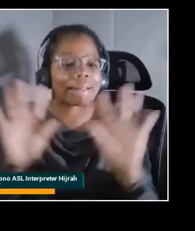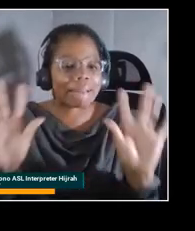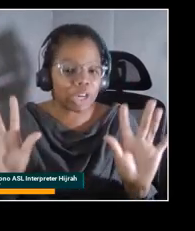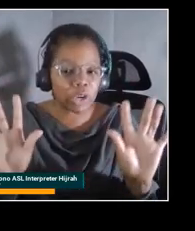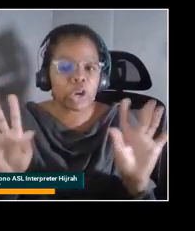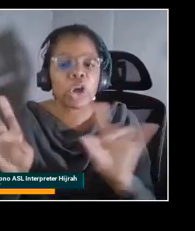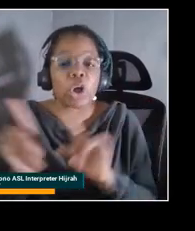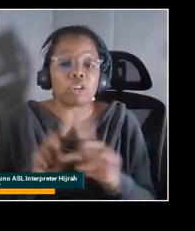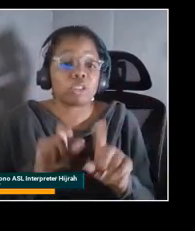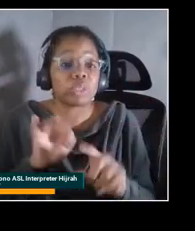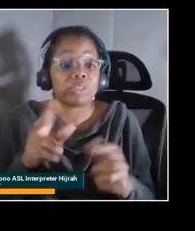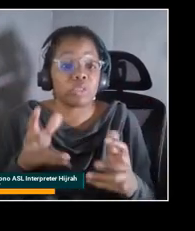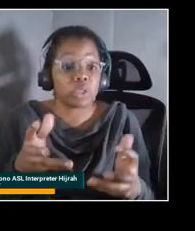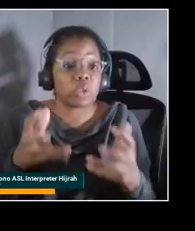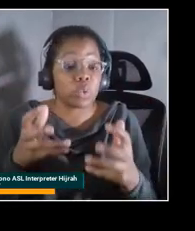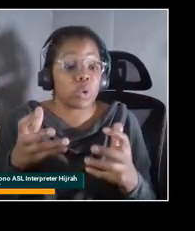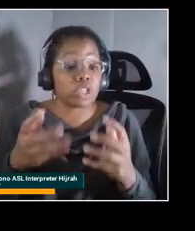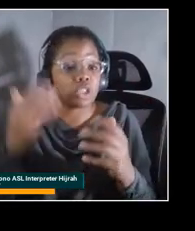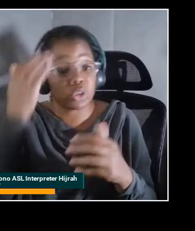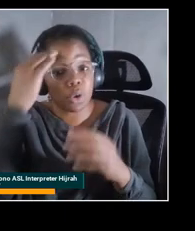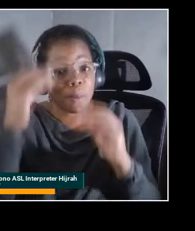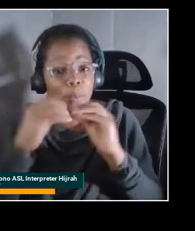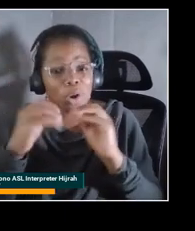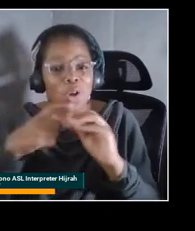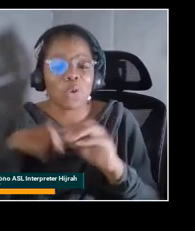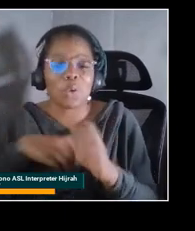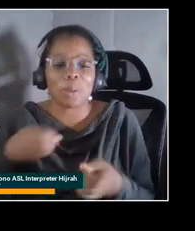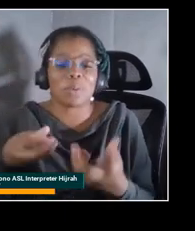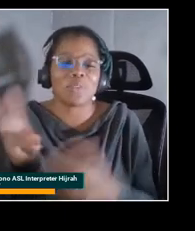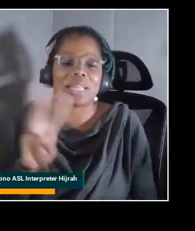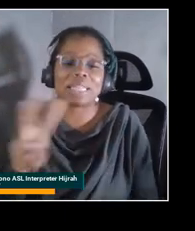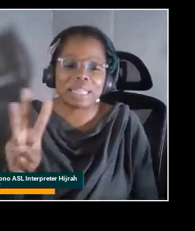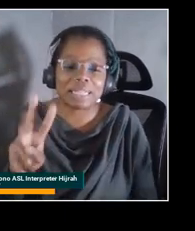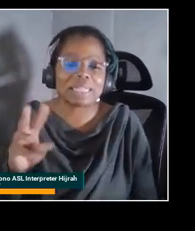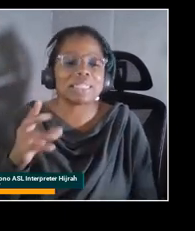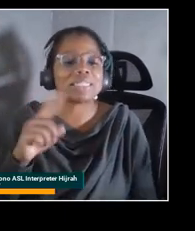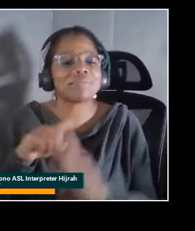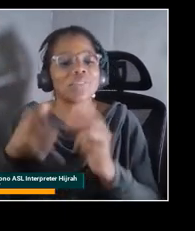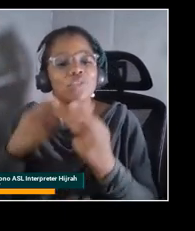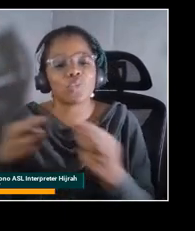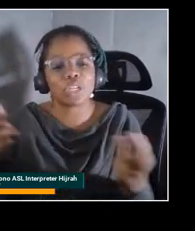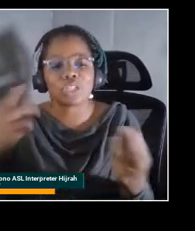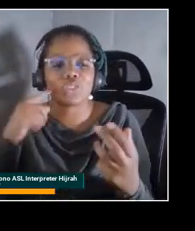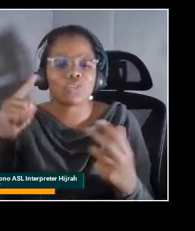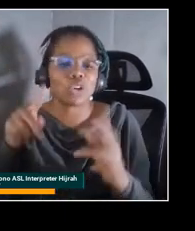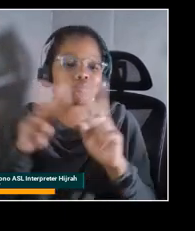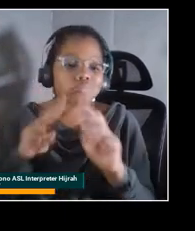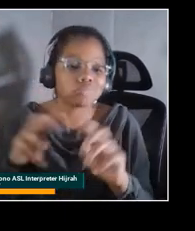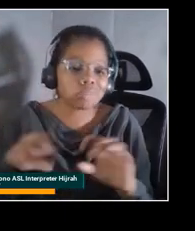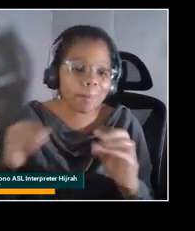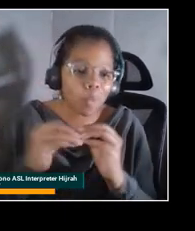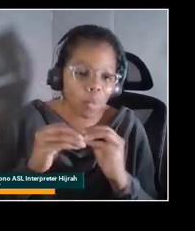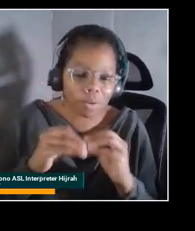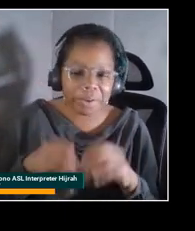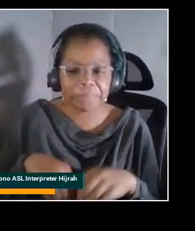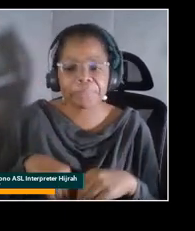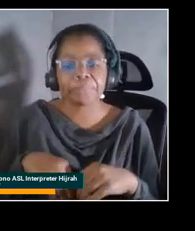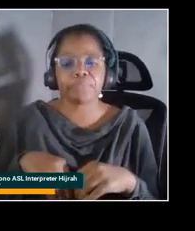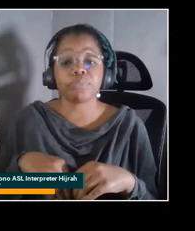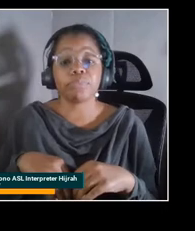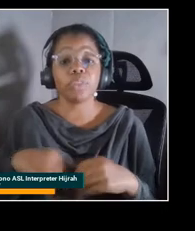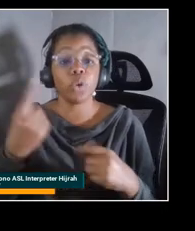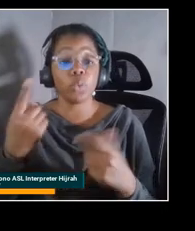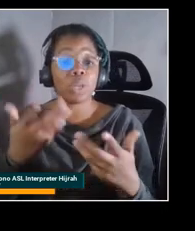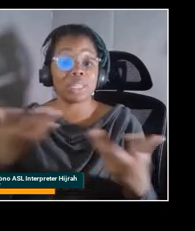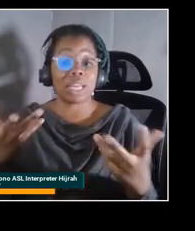also, if you want to know more, we always provide links and resources for you to know more. And one thing we want